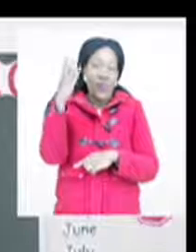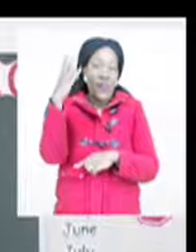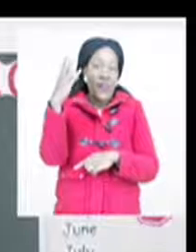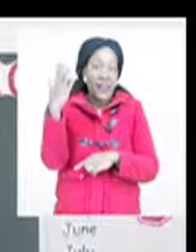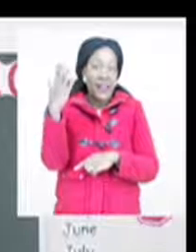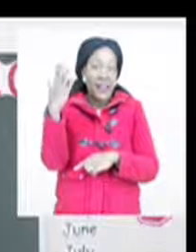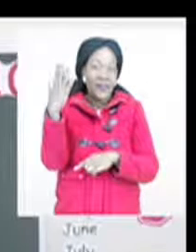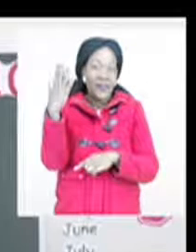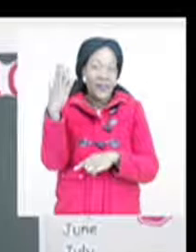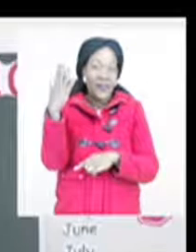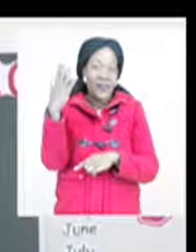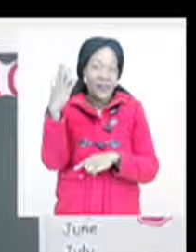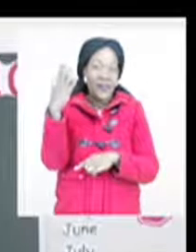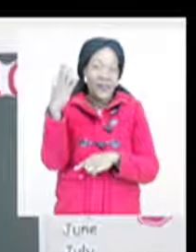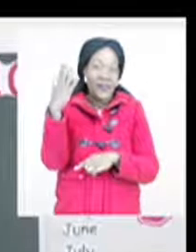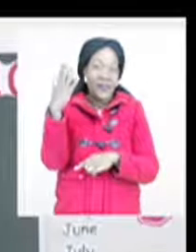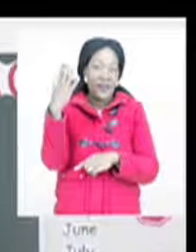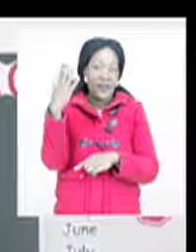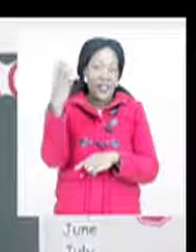5,